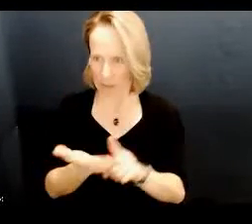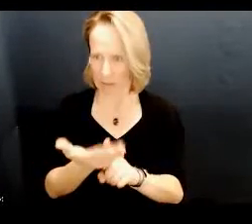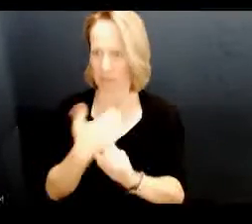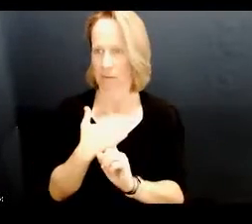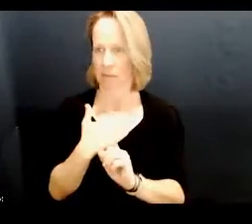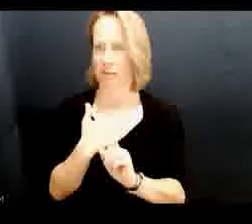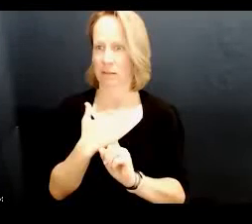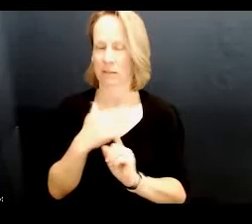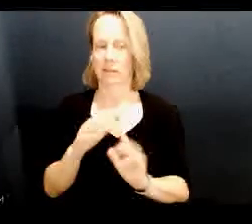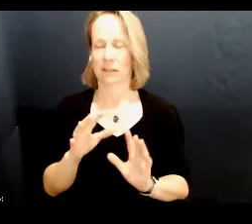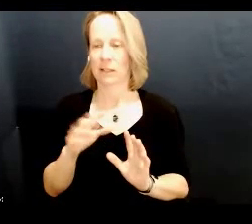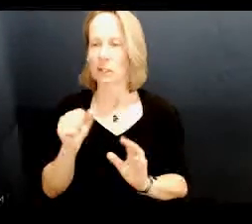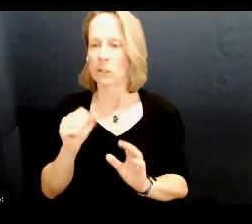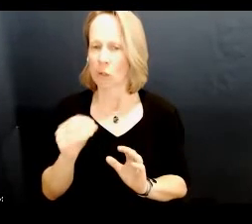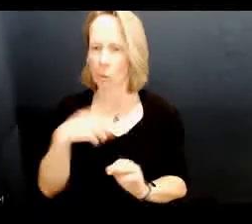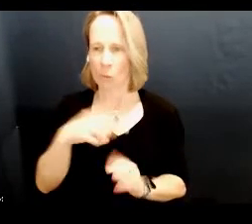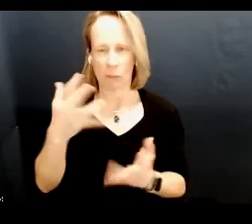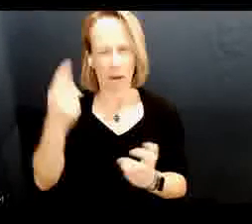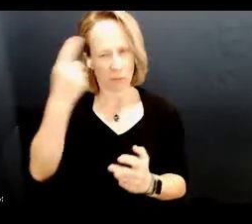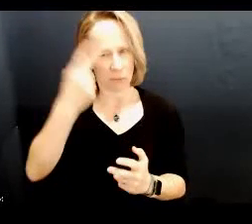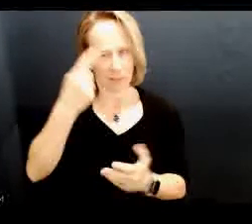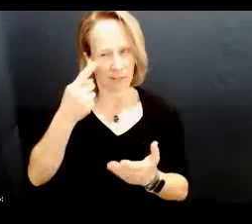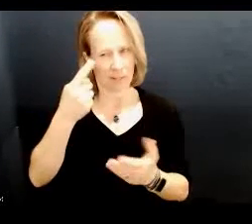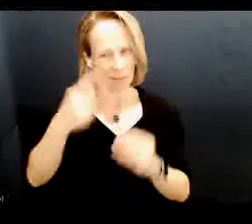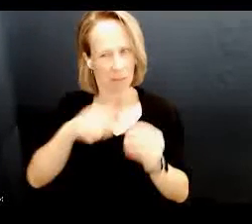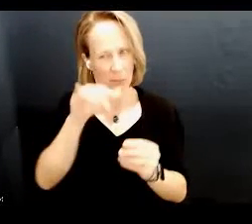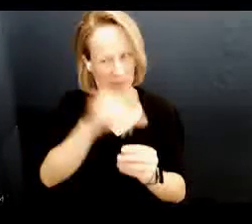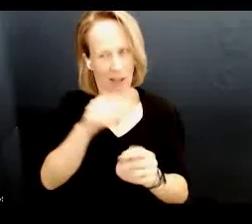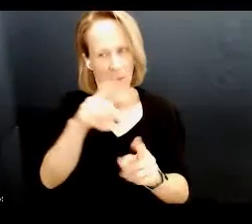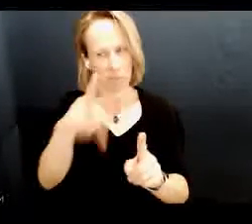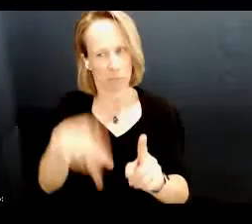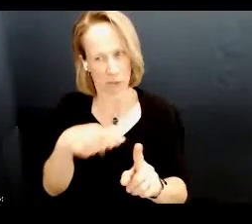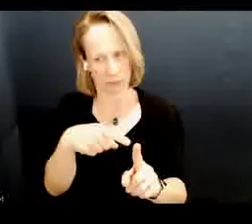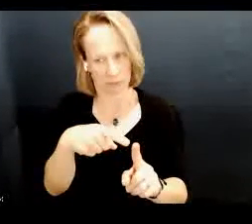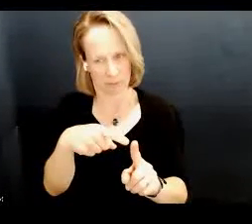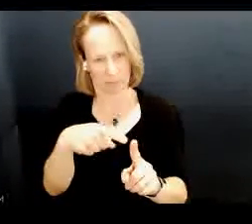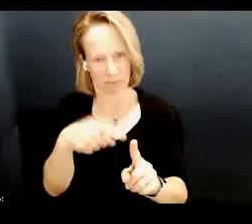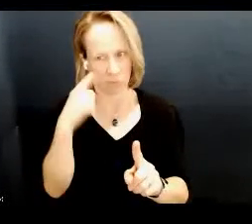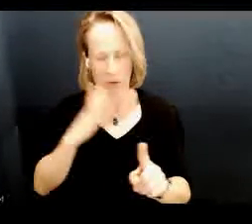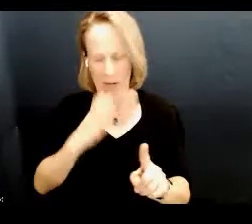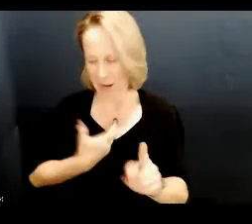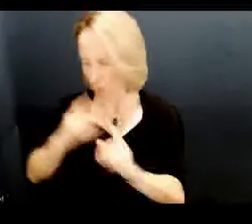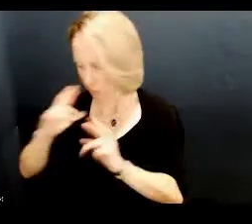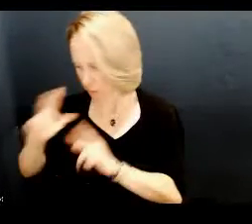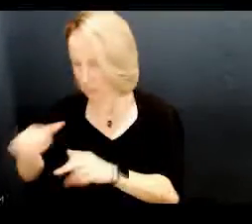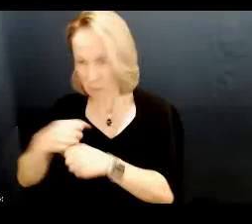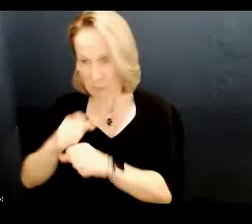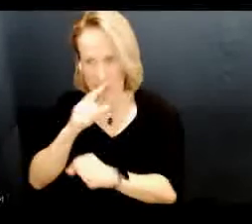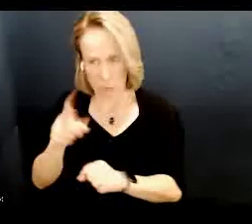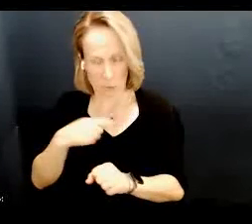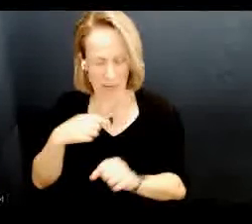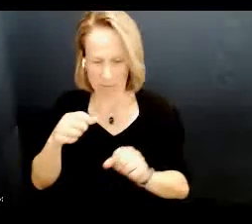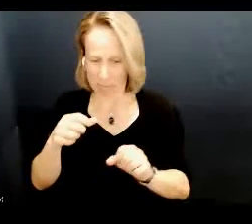this person when we are creating our response to make sure that we would be able to reach this